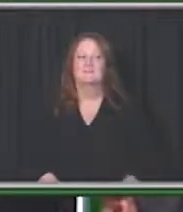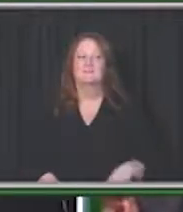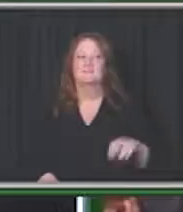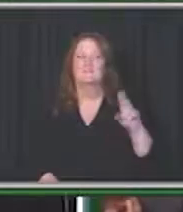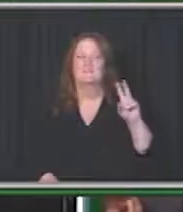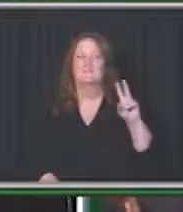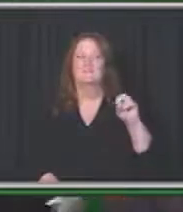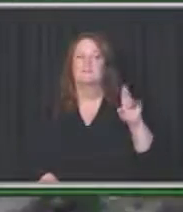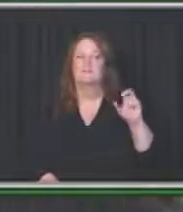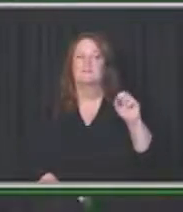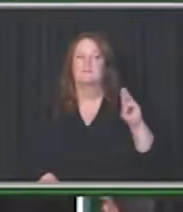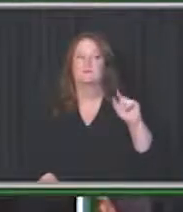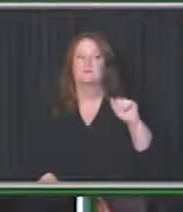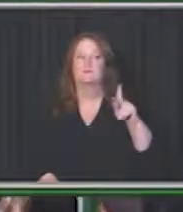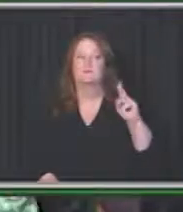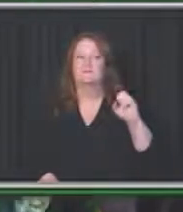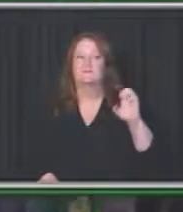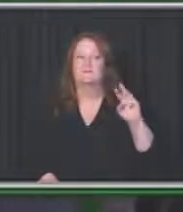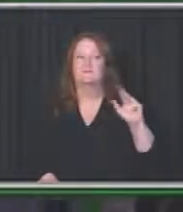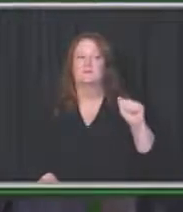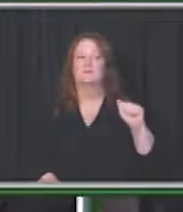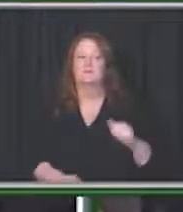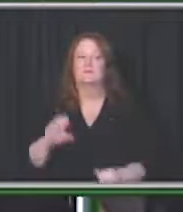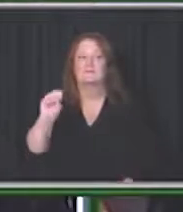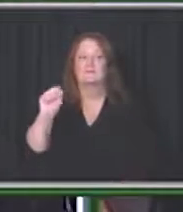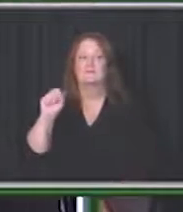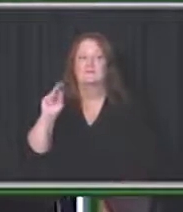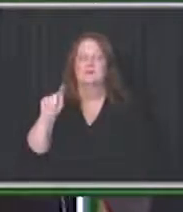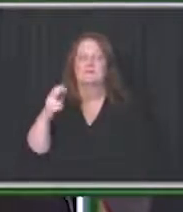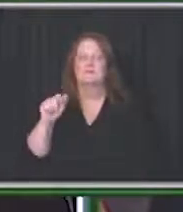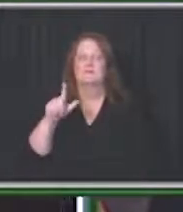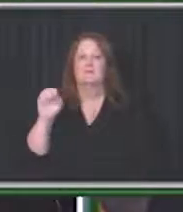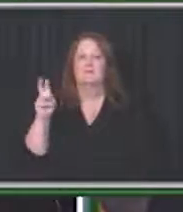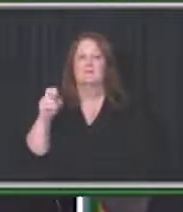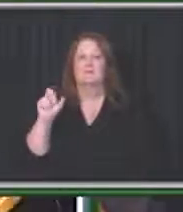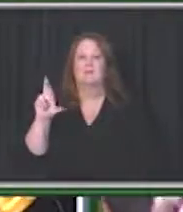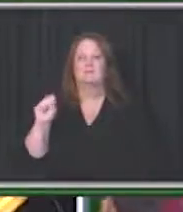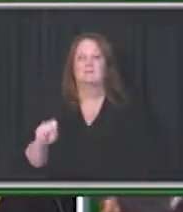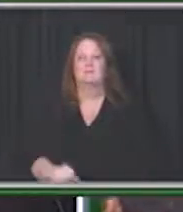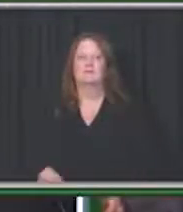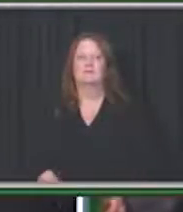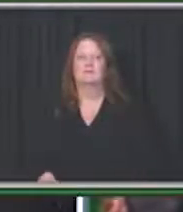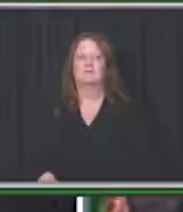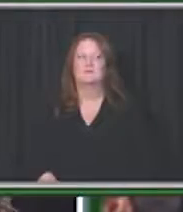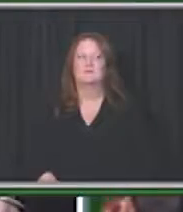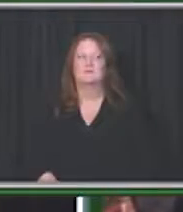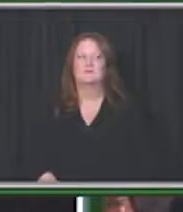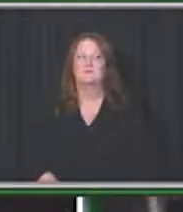Karina Monique Tamba. Samantha Lee Sowers.